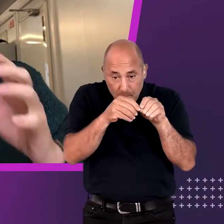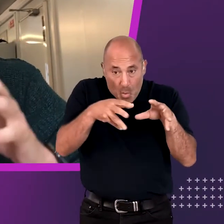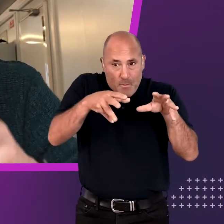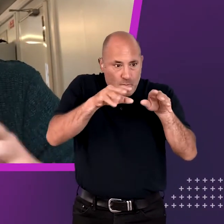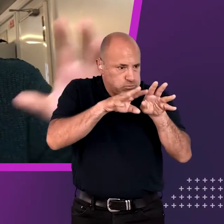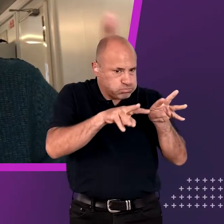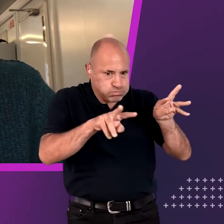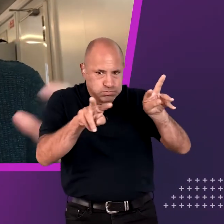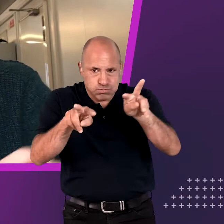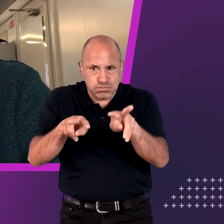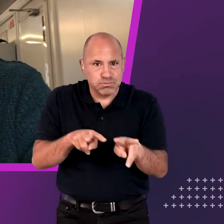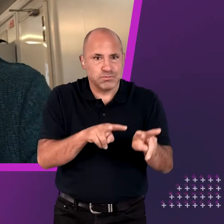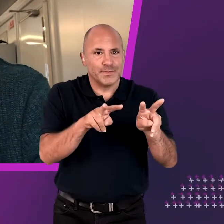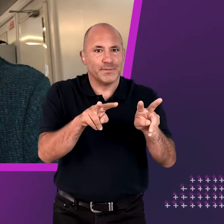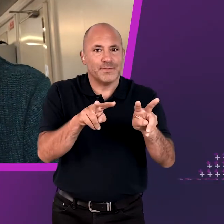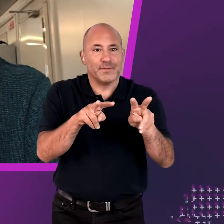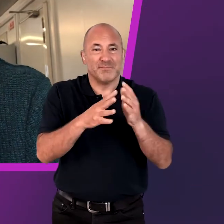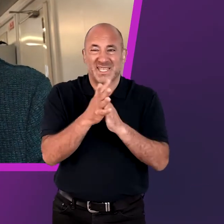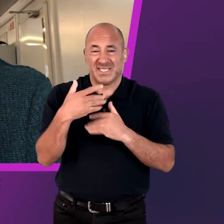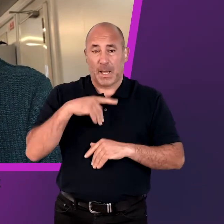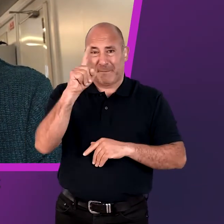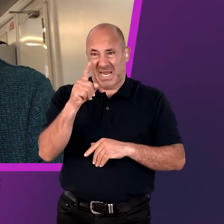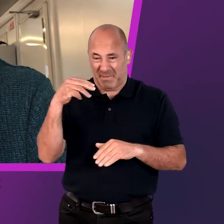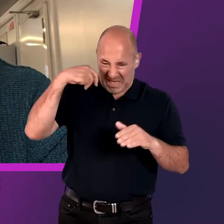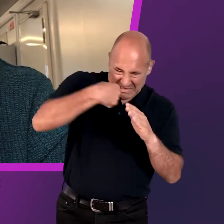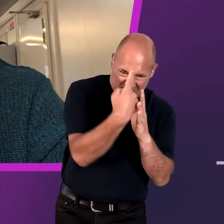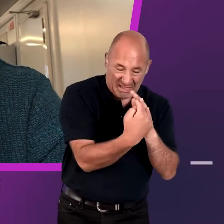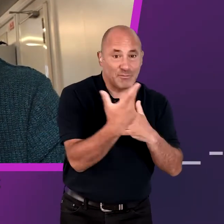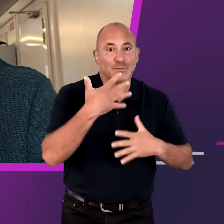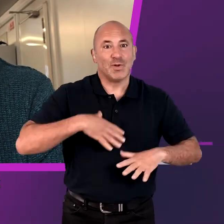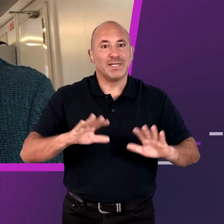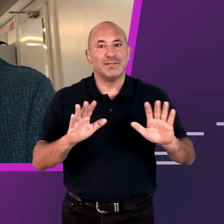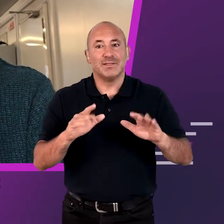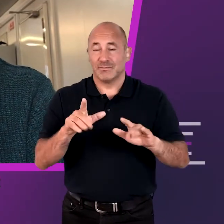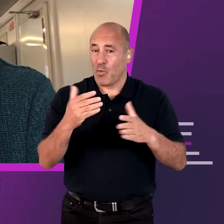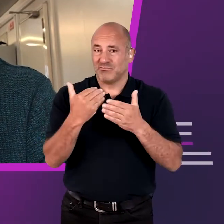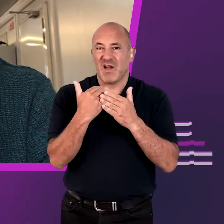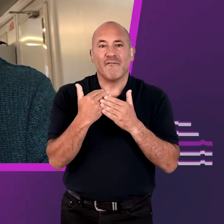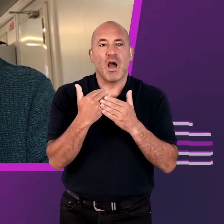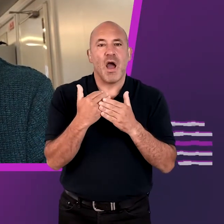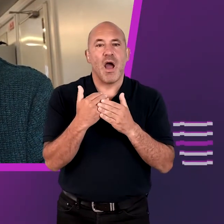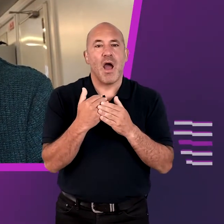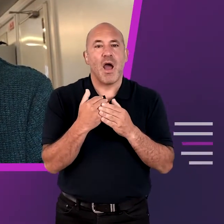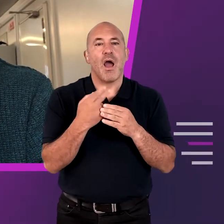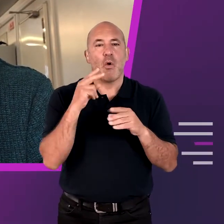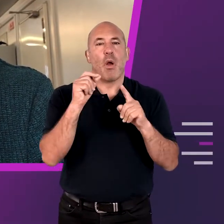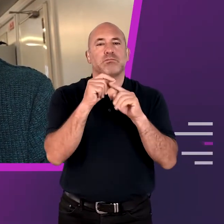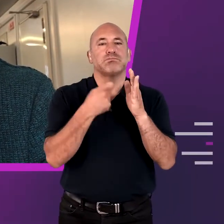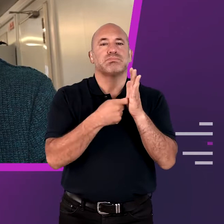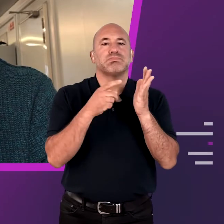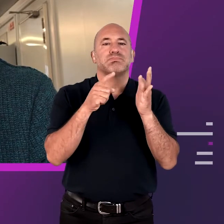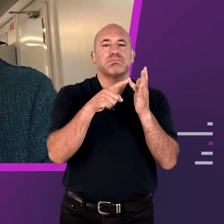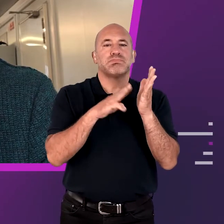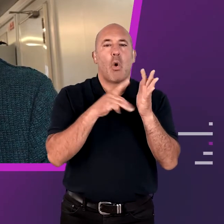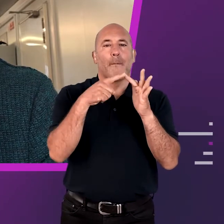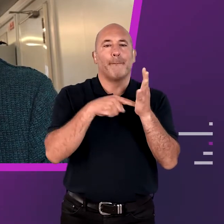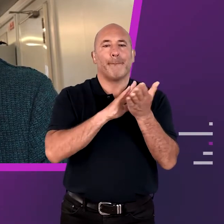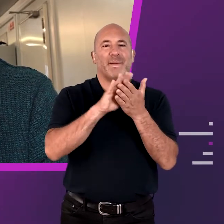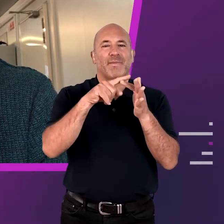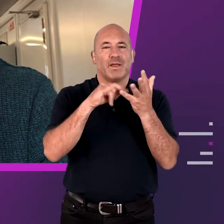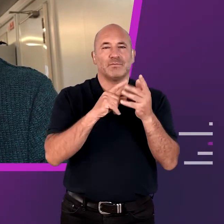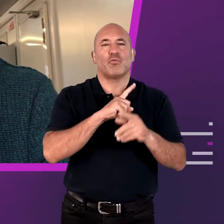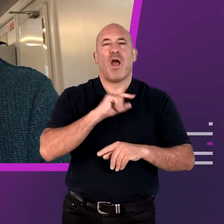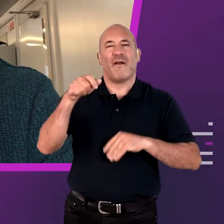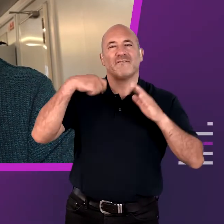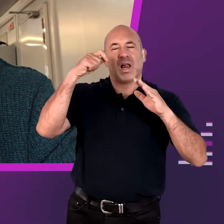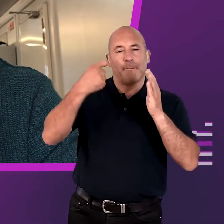it's in, it can expand and explore them. And that means that we don't have to put people in there. It's much safer. It's called Prometheus